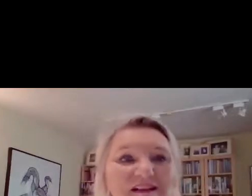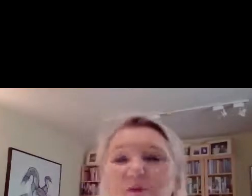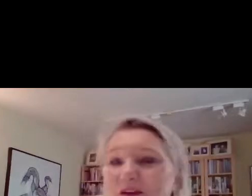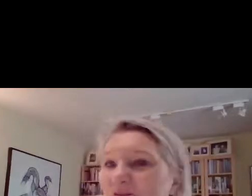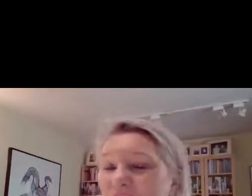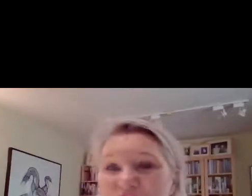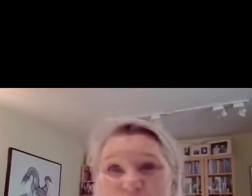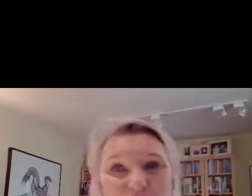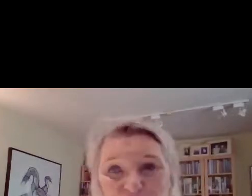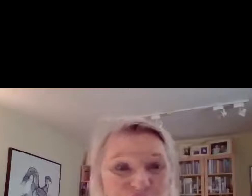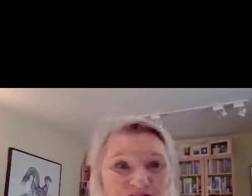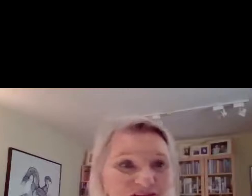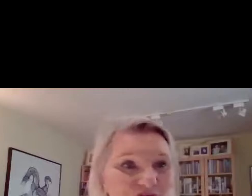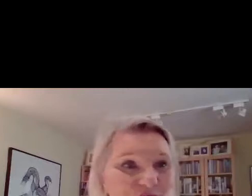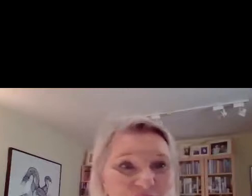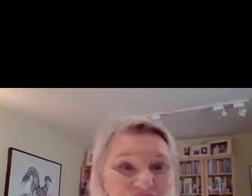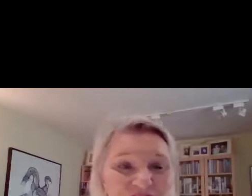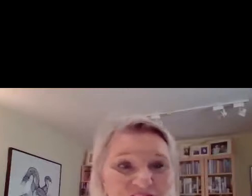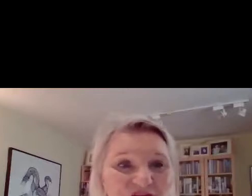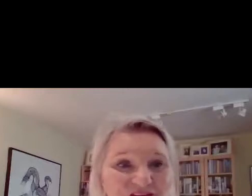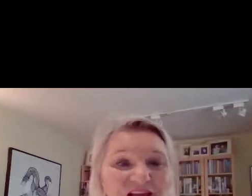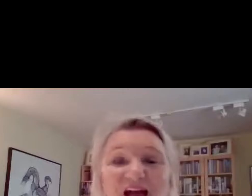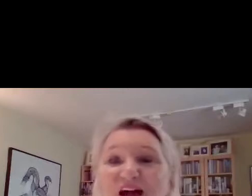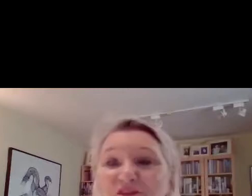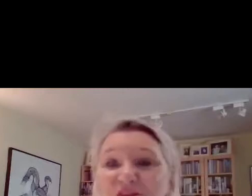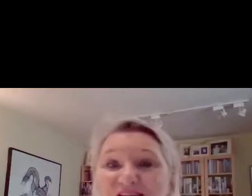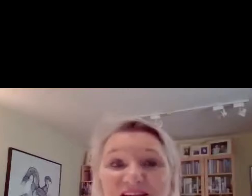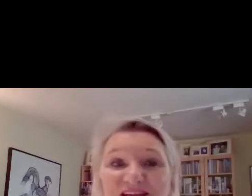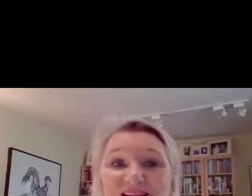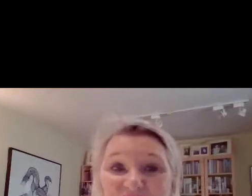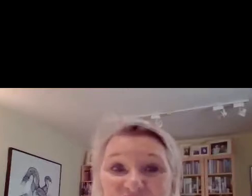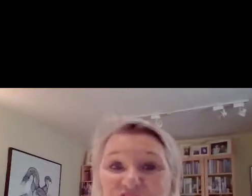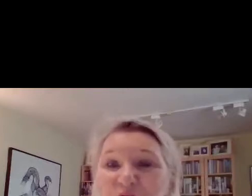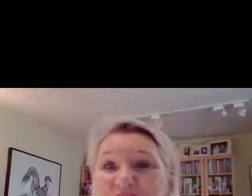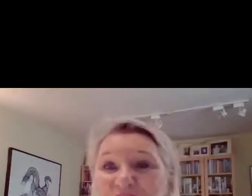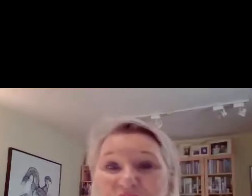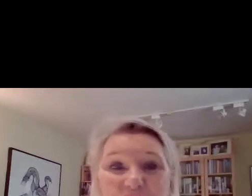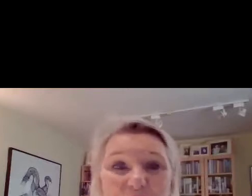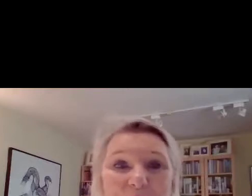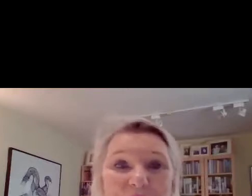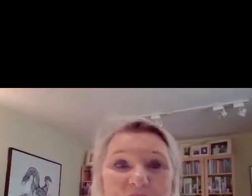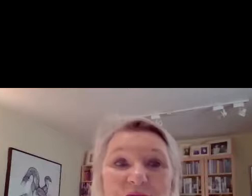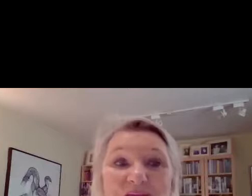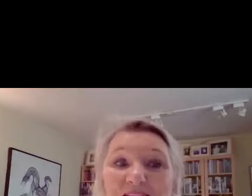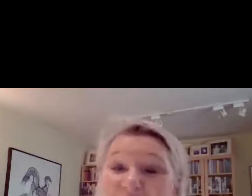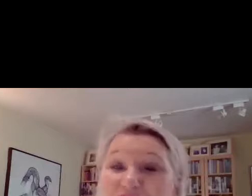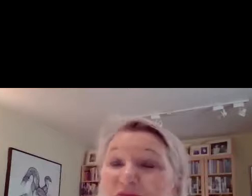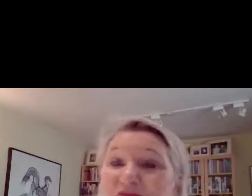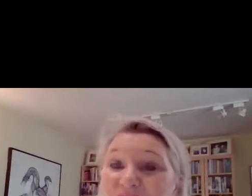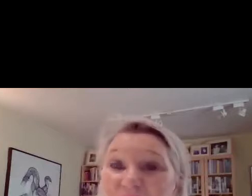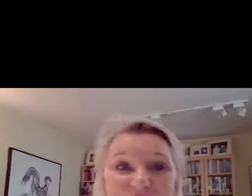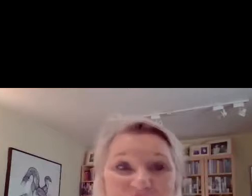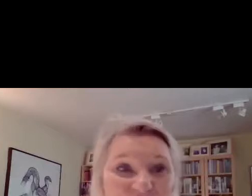work. We invite you all to join us at the Toronto Arts Foundation. After this session, you'll receive a follow-up email with a link